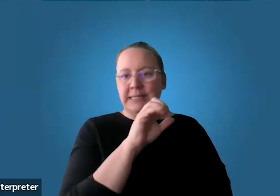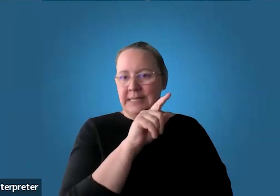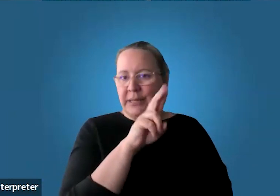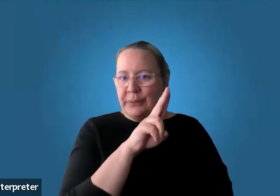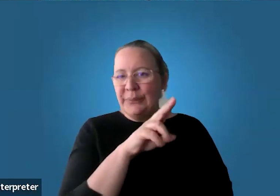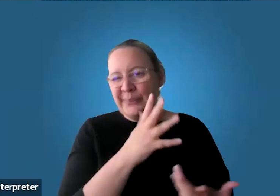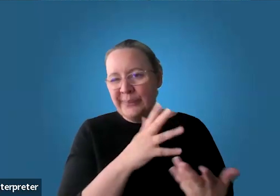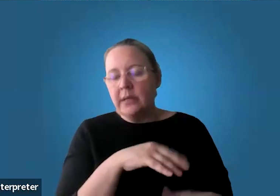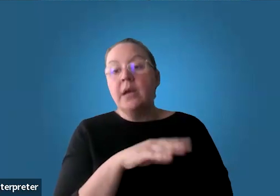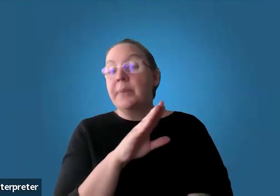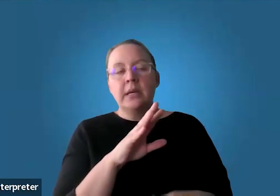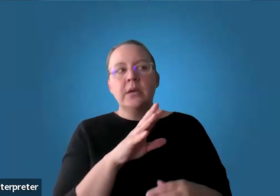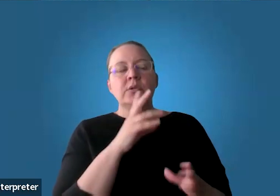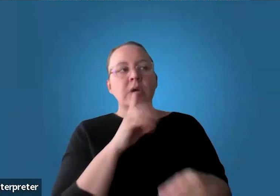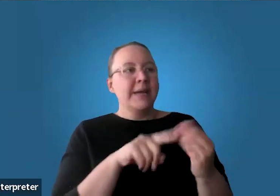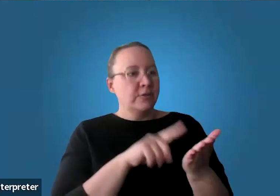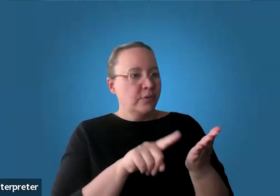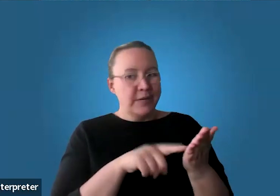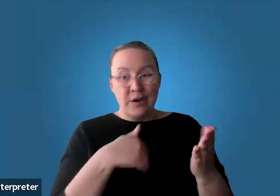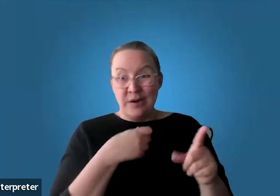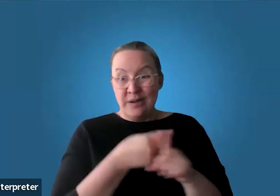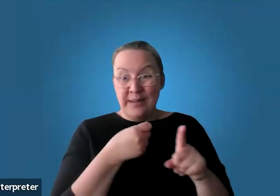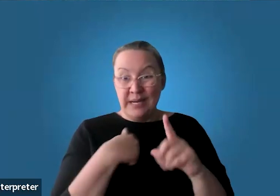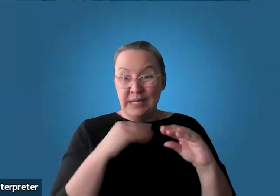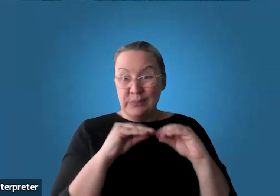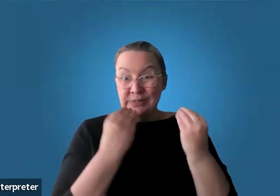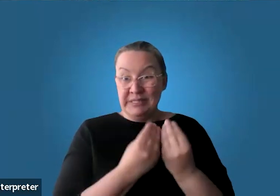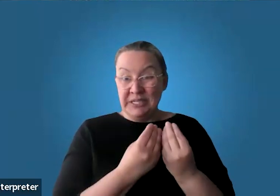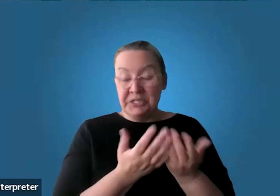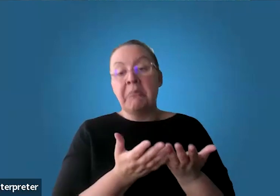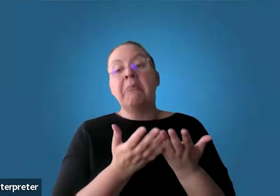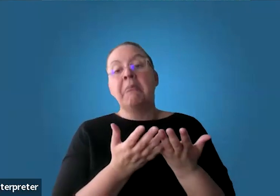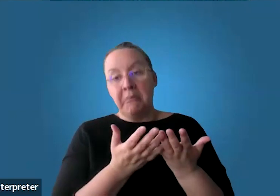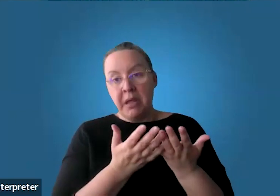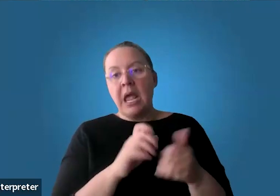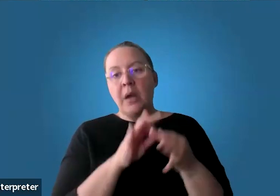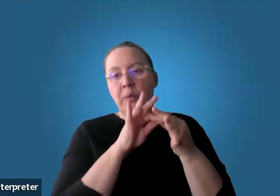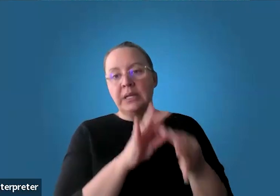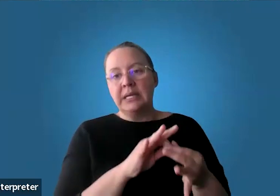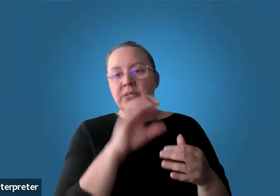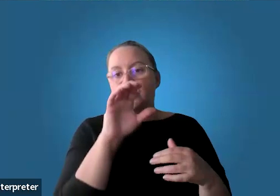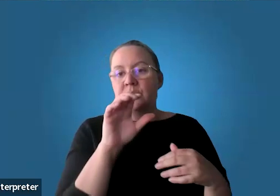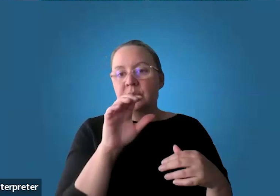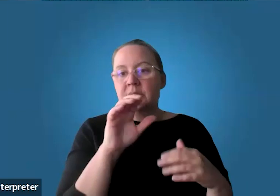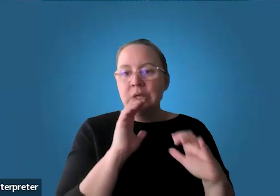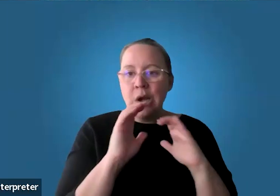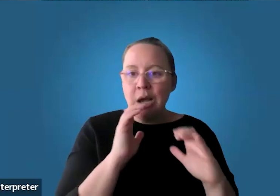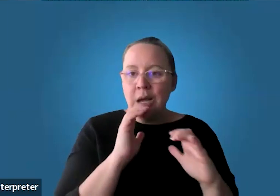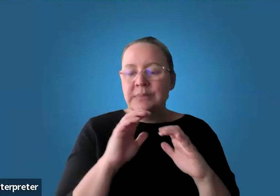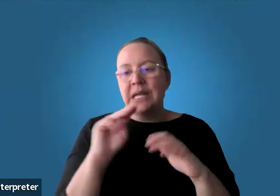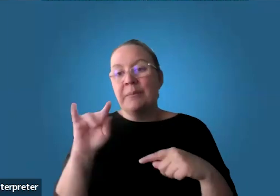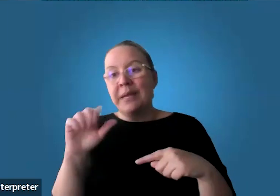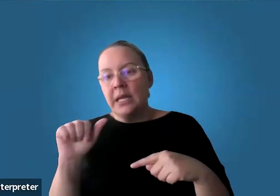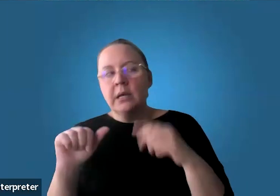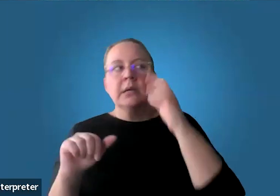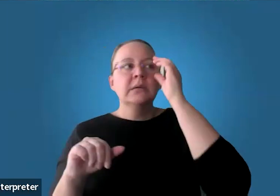And when it came down to like tracking our impact as an organization, as it relates to like comms and media, it really